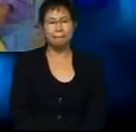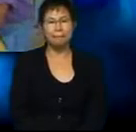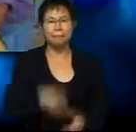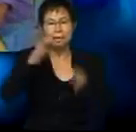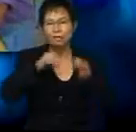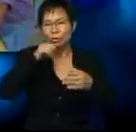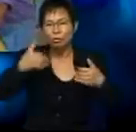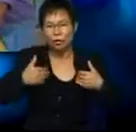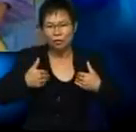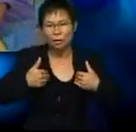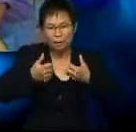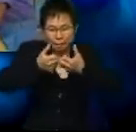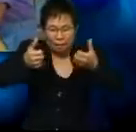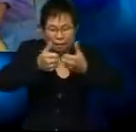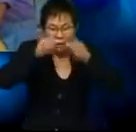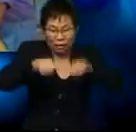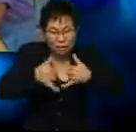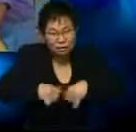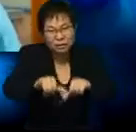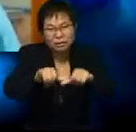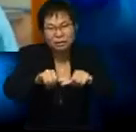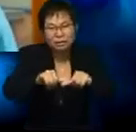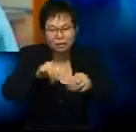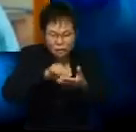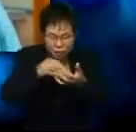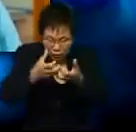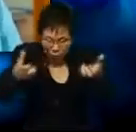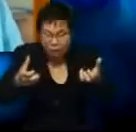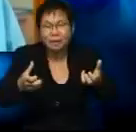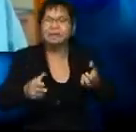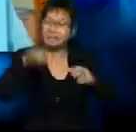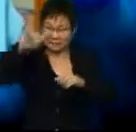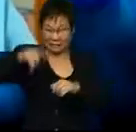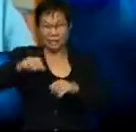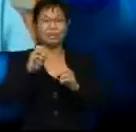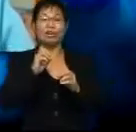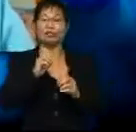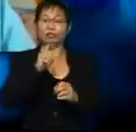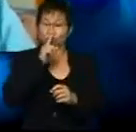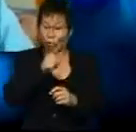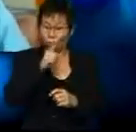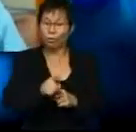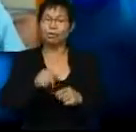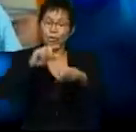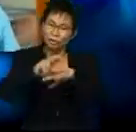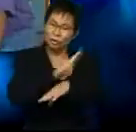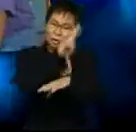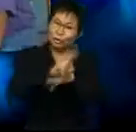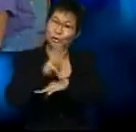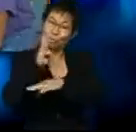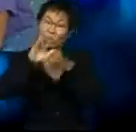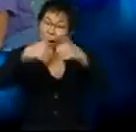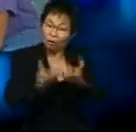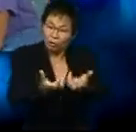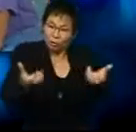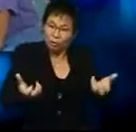If we don't have a magnet, can we still separate them? Yes, of course. We can use water. How do